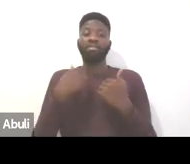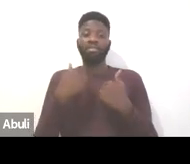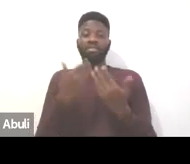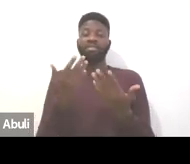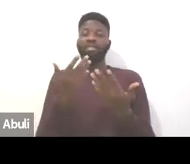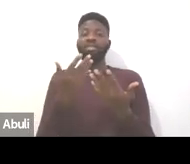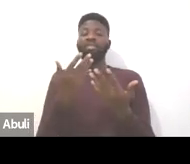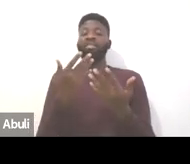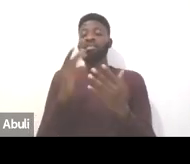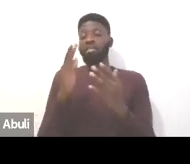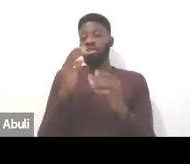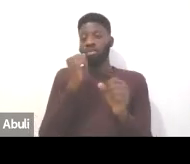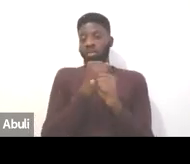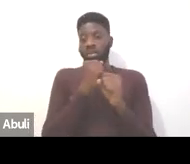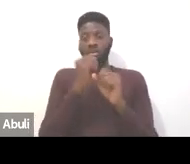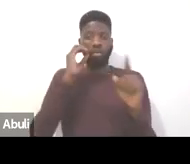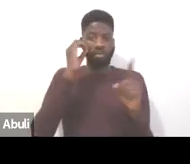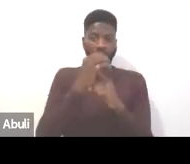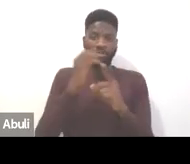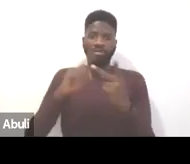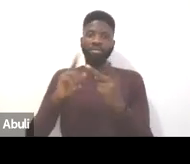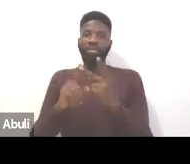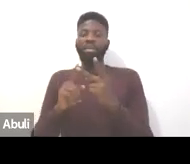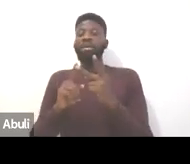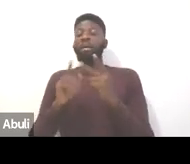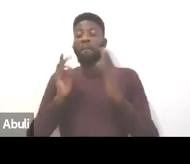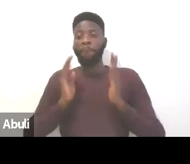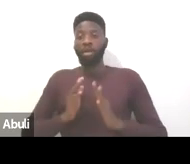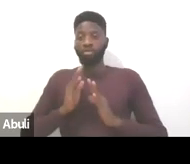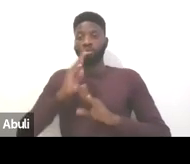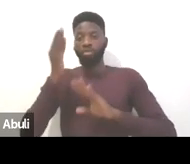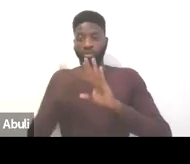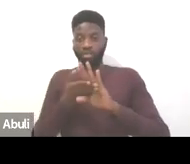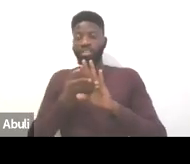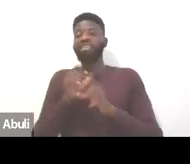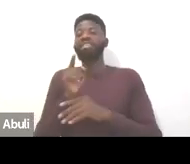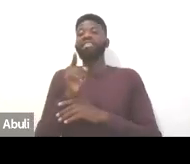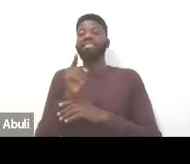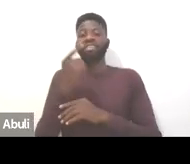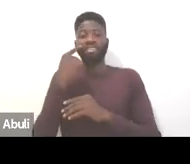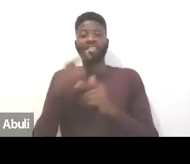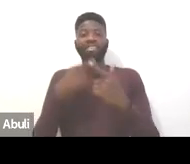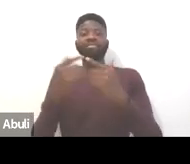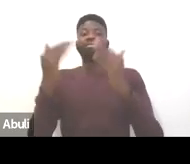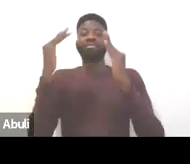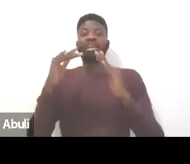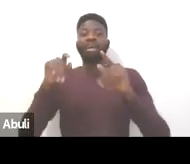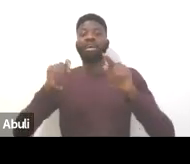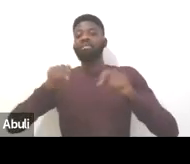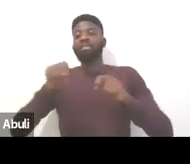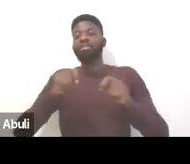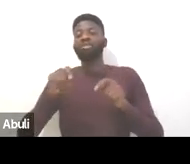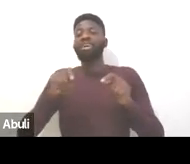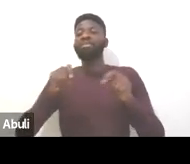kando, akona personal profile kando, afu anasema administration. We are not too sure where the administration comes in between. We